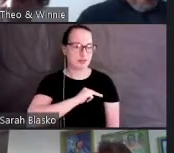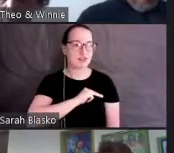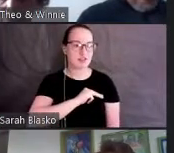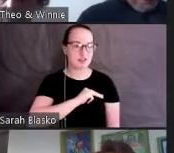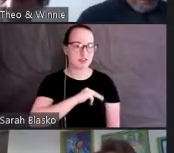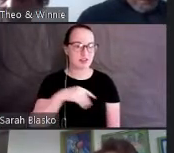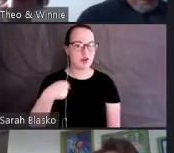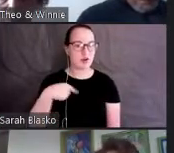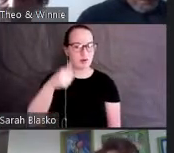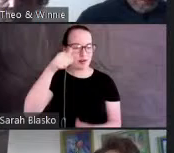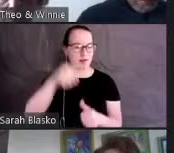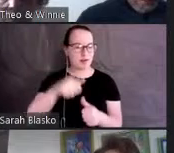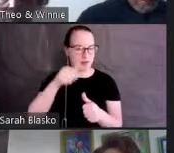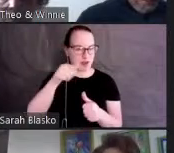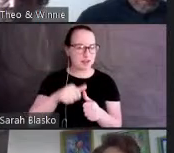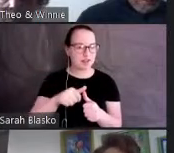reminded